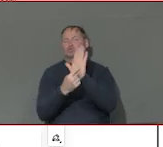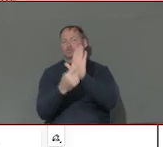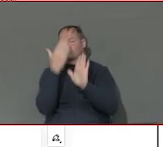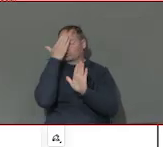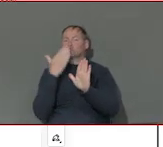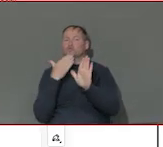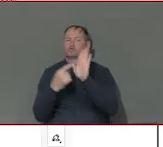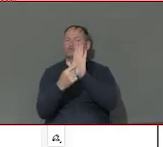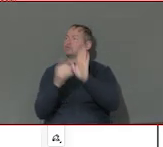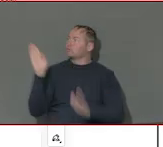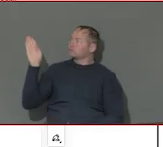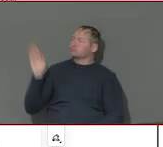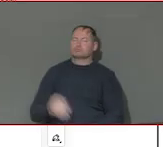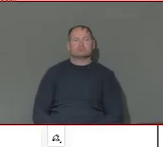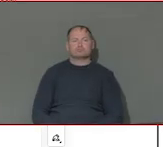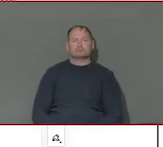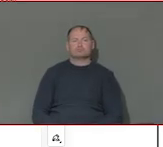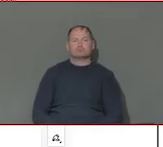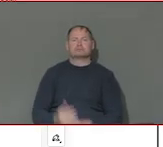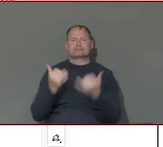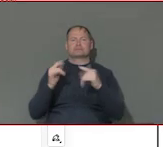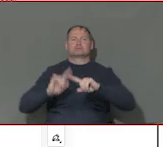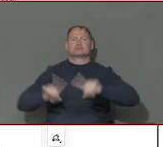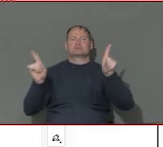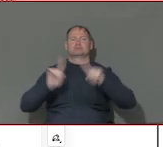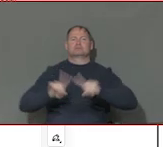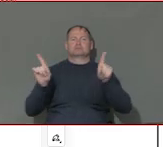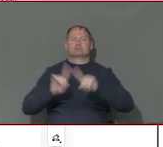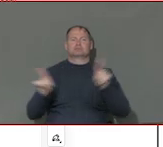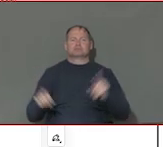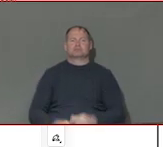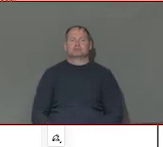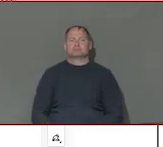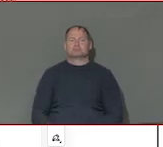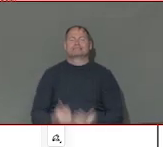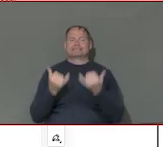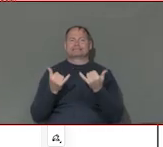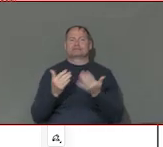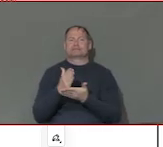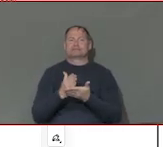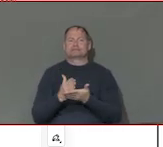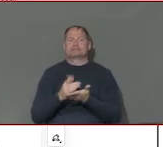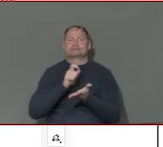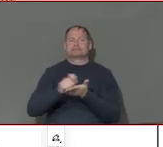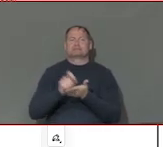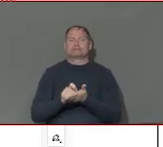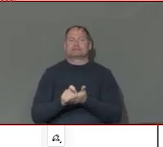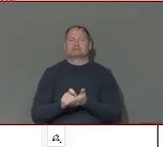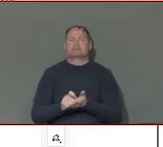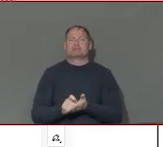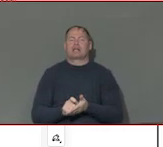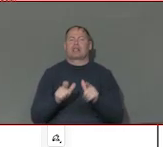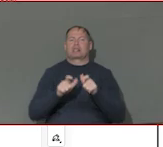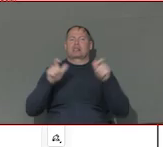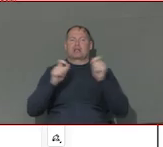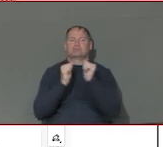this. And then they ask for the differences. We find learners who write what? Large brain.